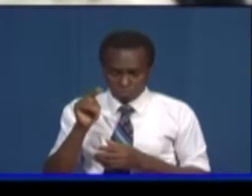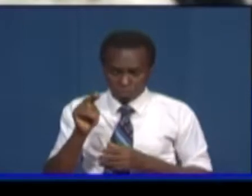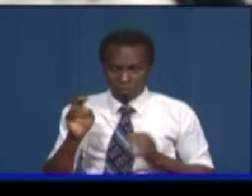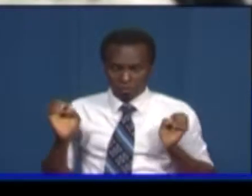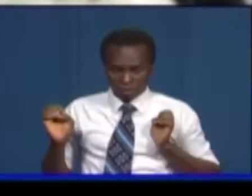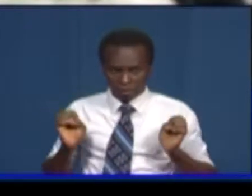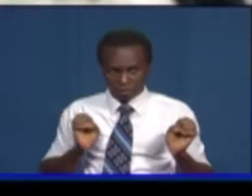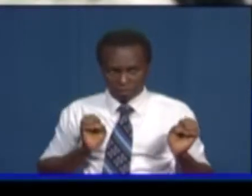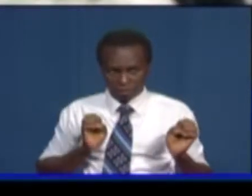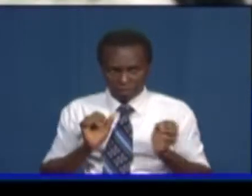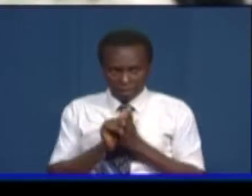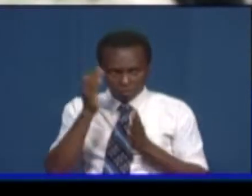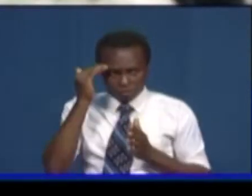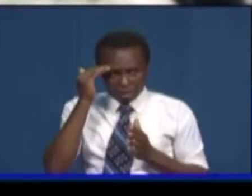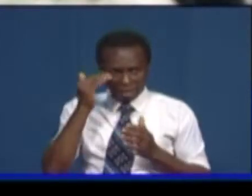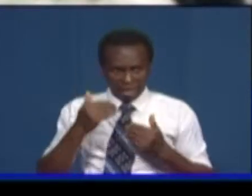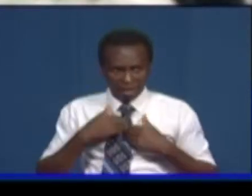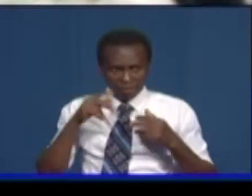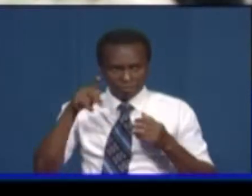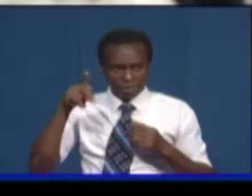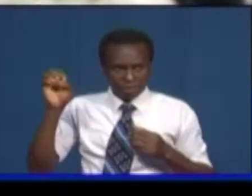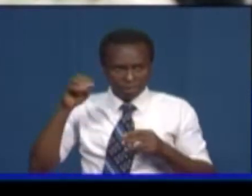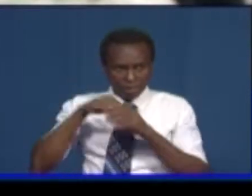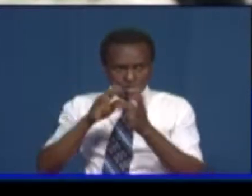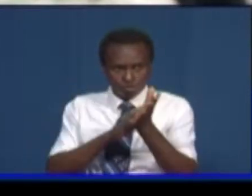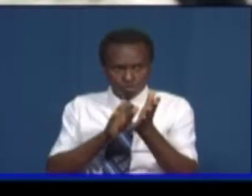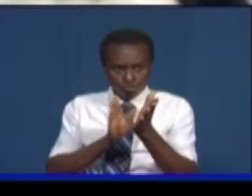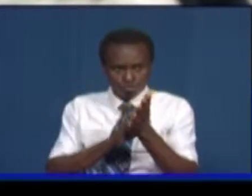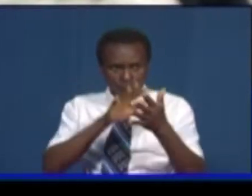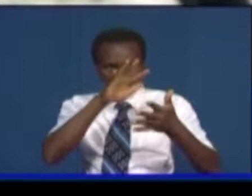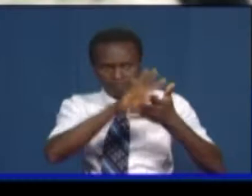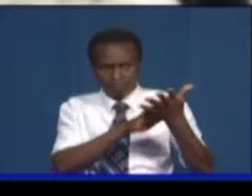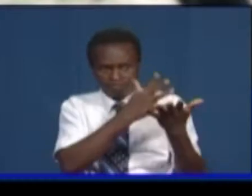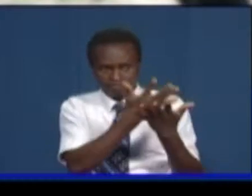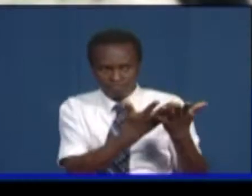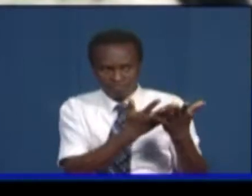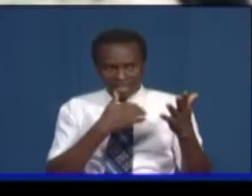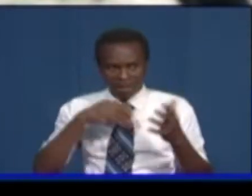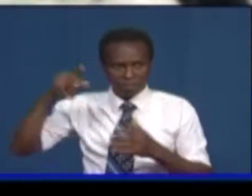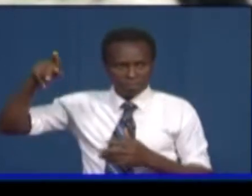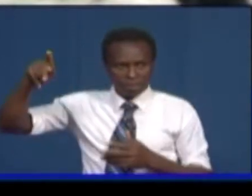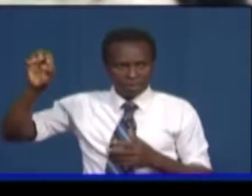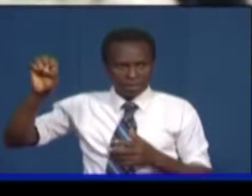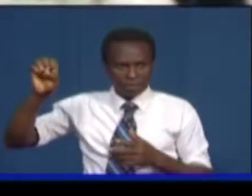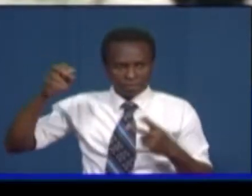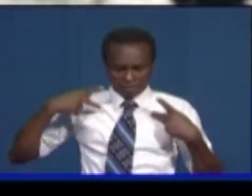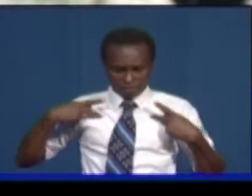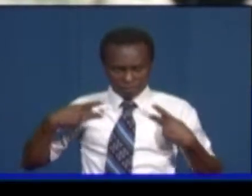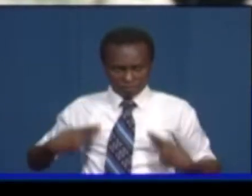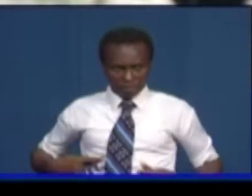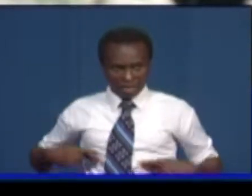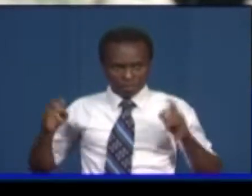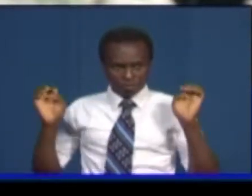that is how can we have PE on the calendar for the kids to, you know, participate in these